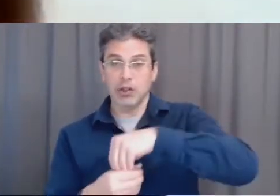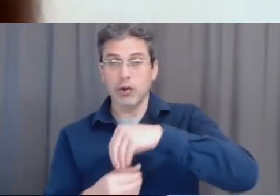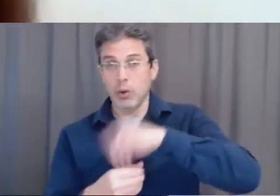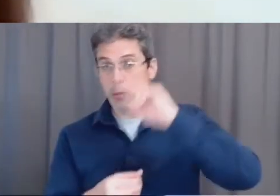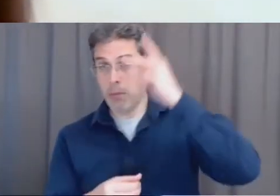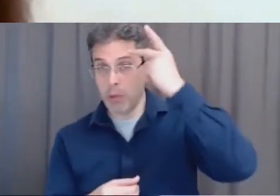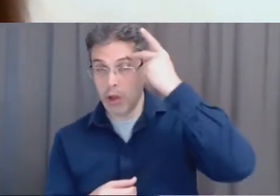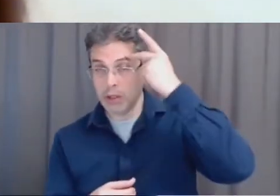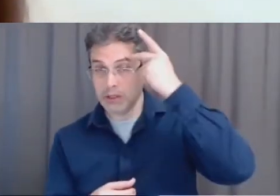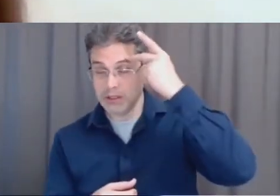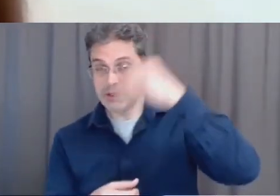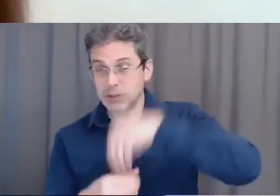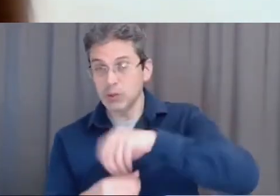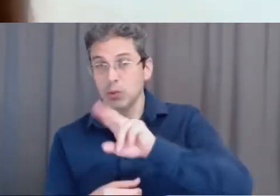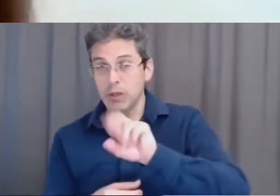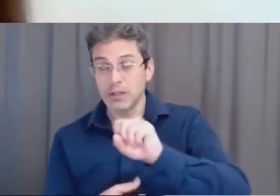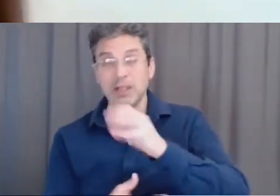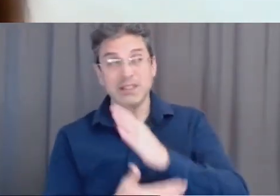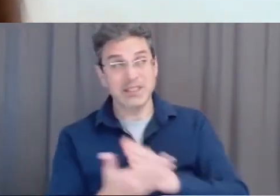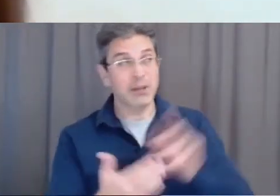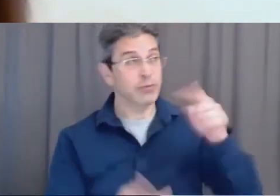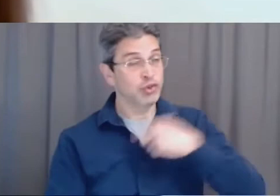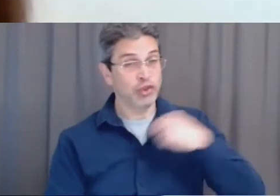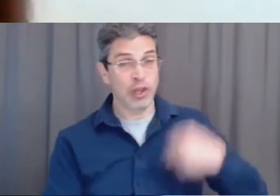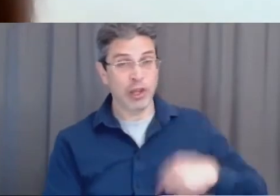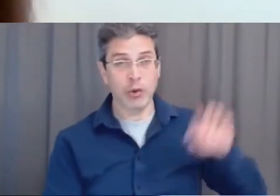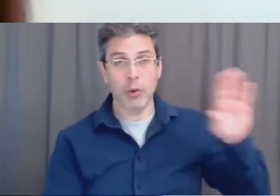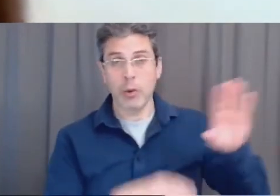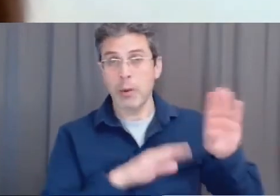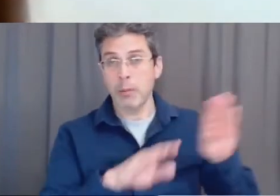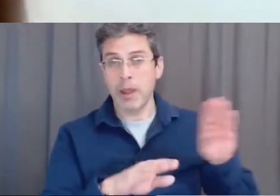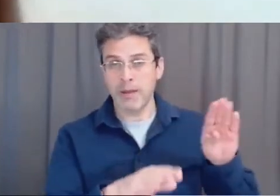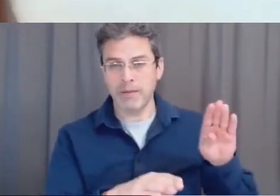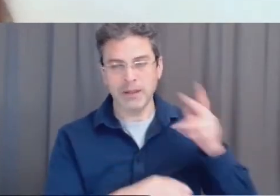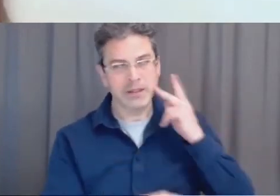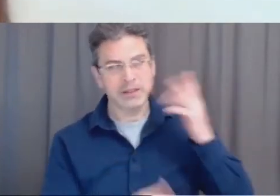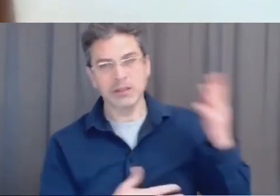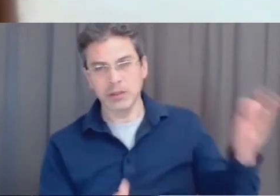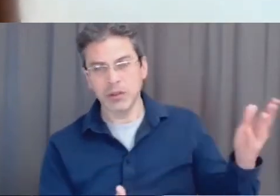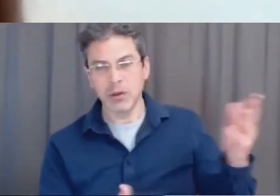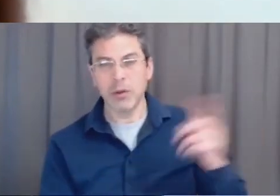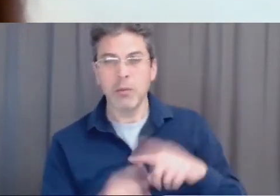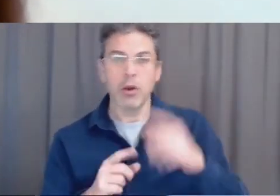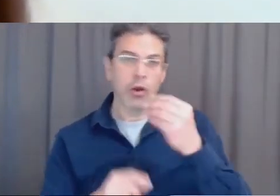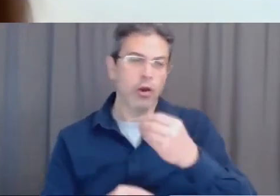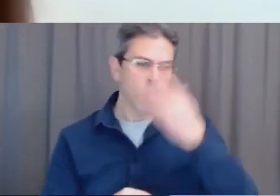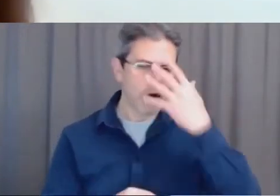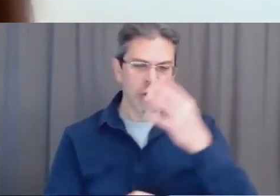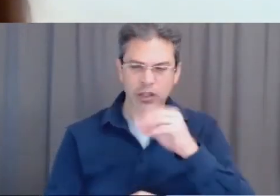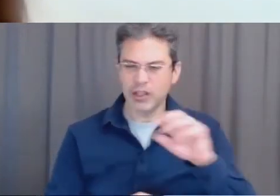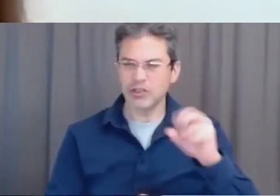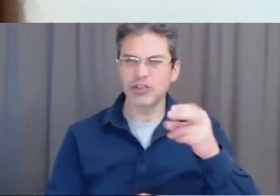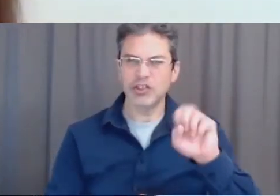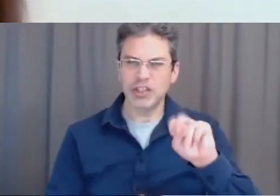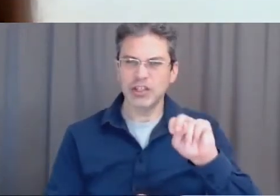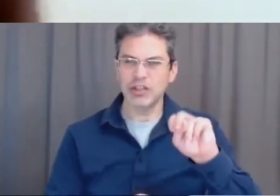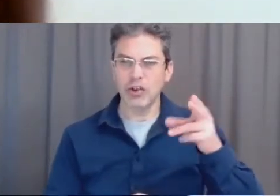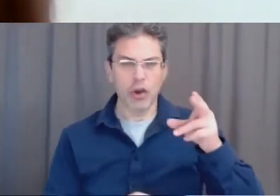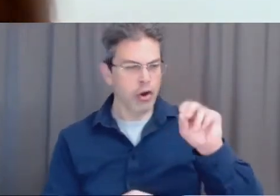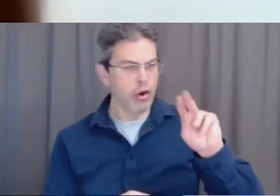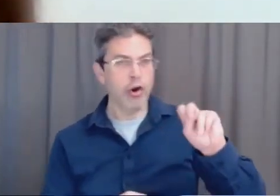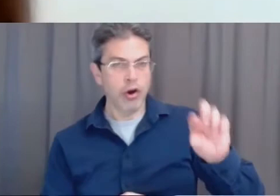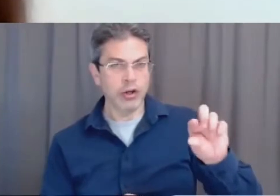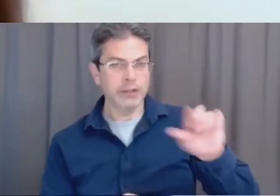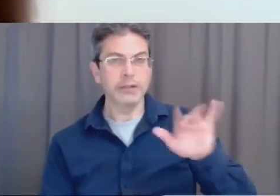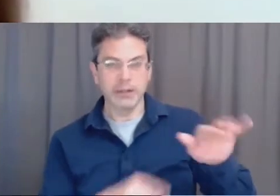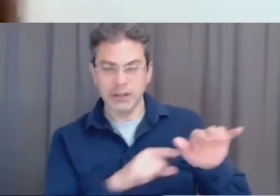actual behavior. But on issues such as Xinjiang and Hong Kong, and even, you know, I see a question in the sidebar on the two